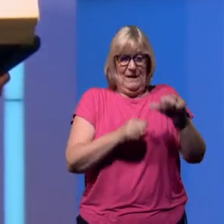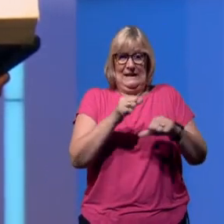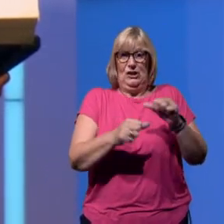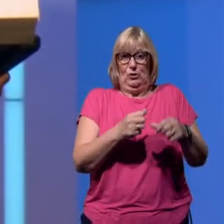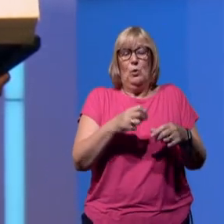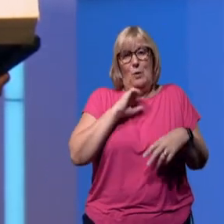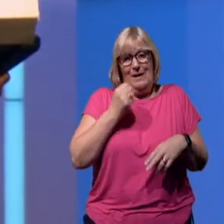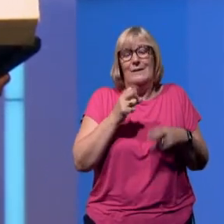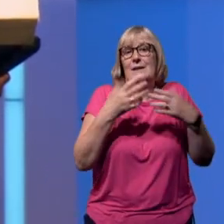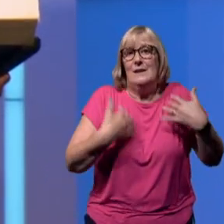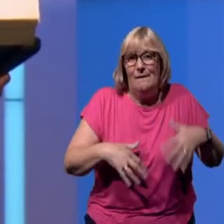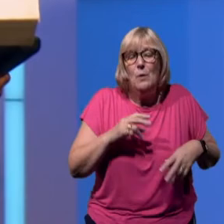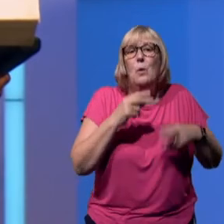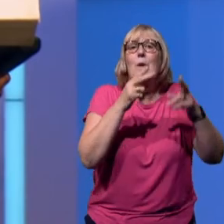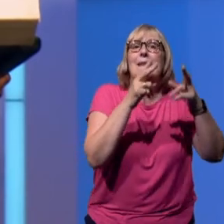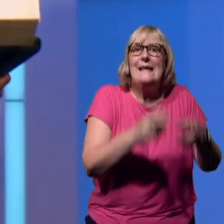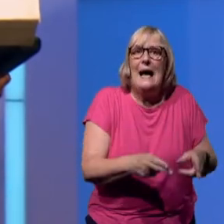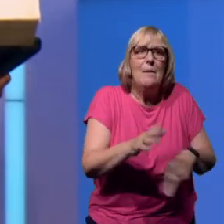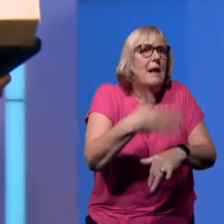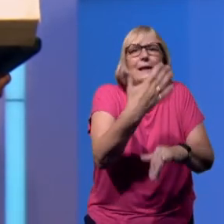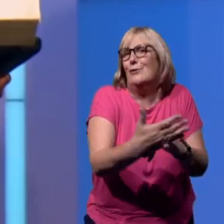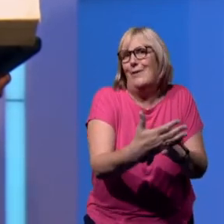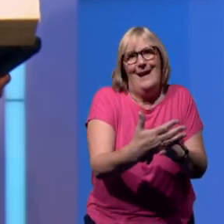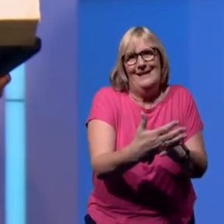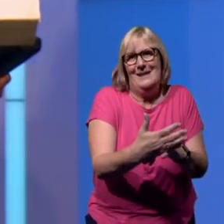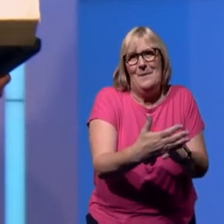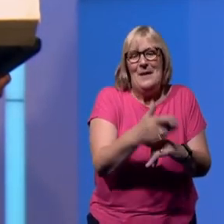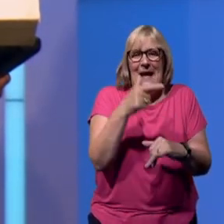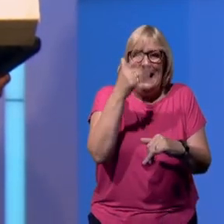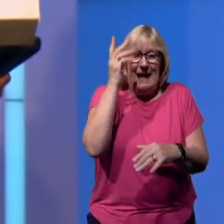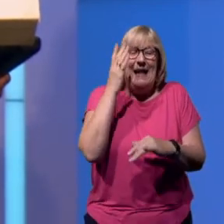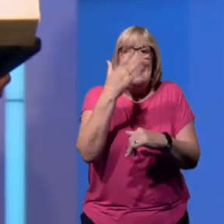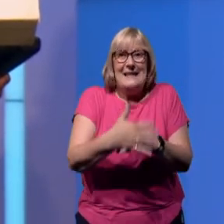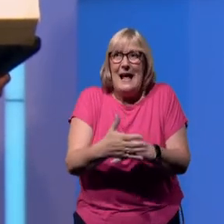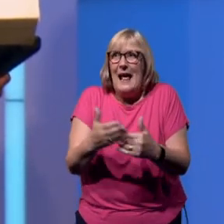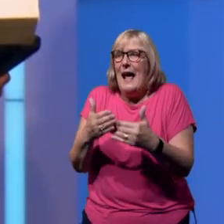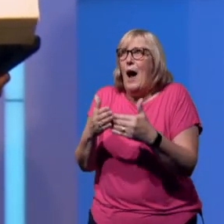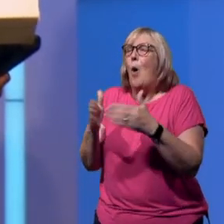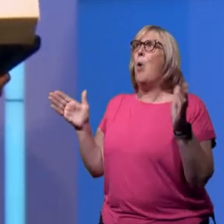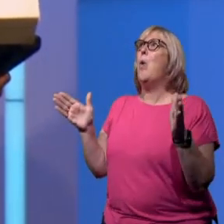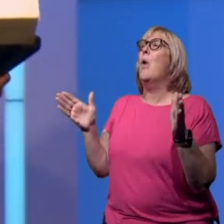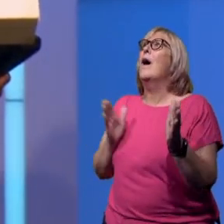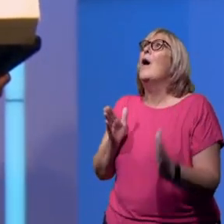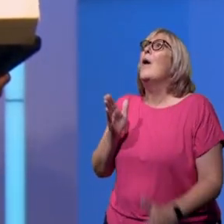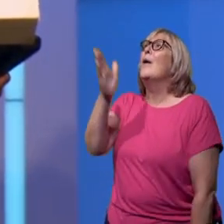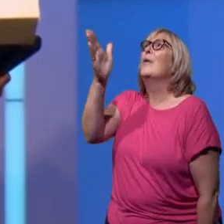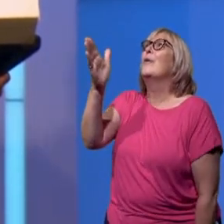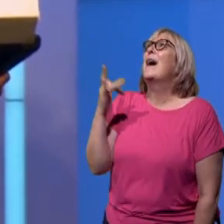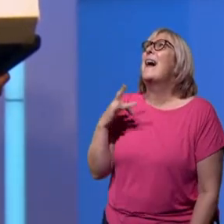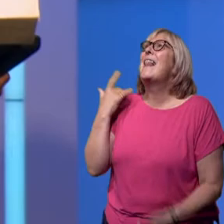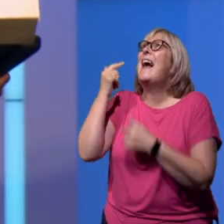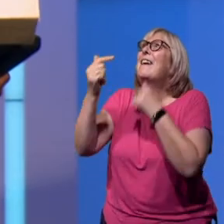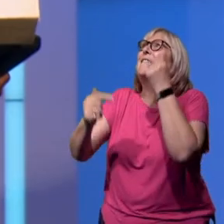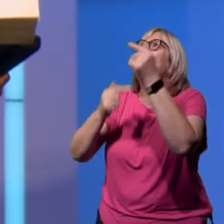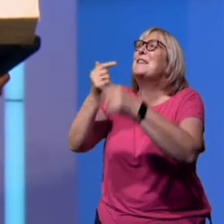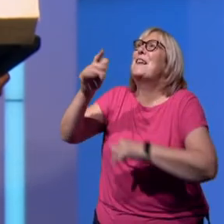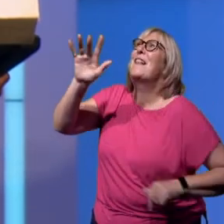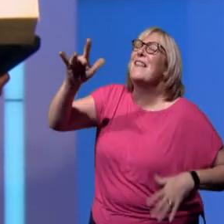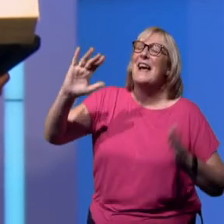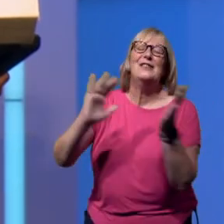glory. But these things are a gateway to eternal life and to unending